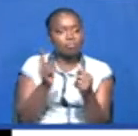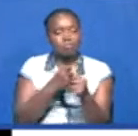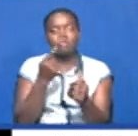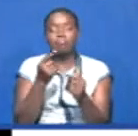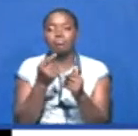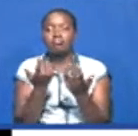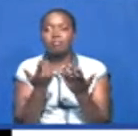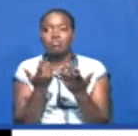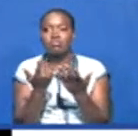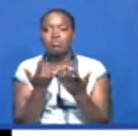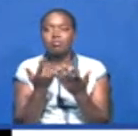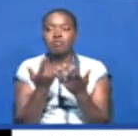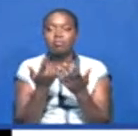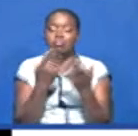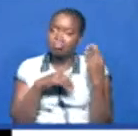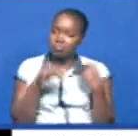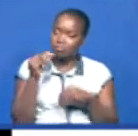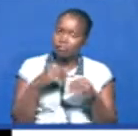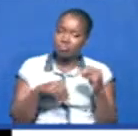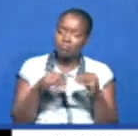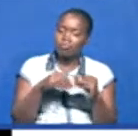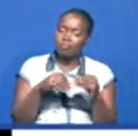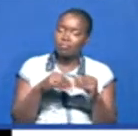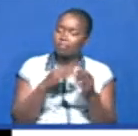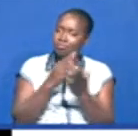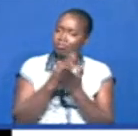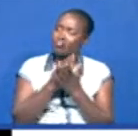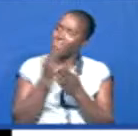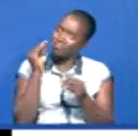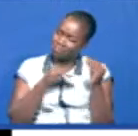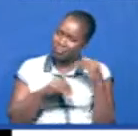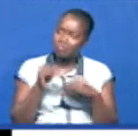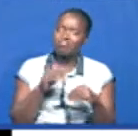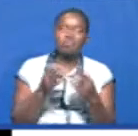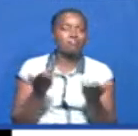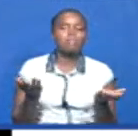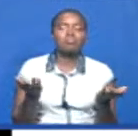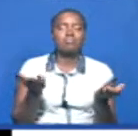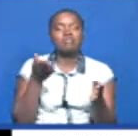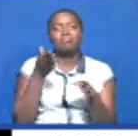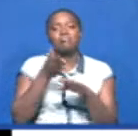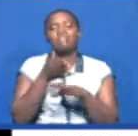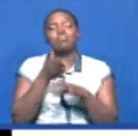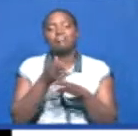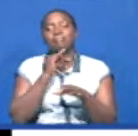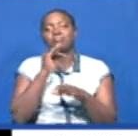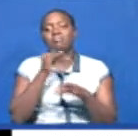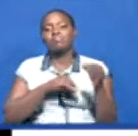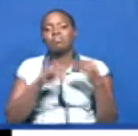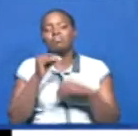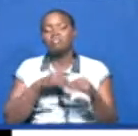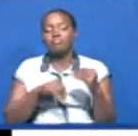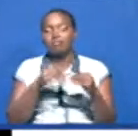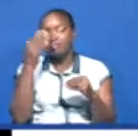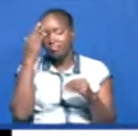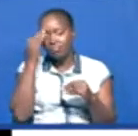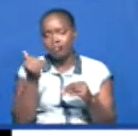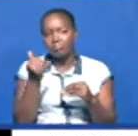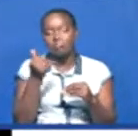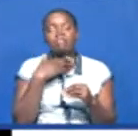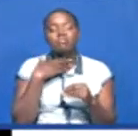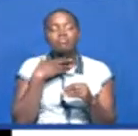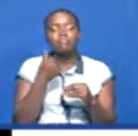foremost, corruption is indeed corruption. I mean, counterfeiting is corruption. Because you want to